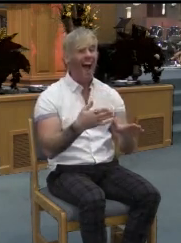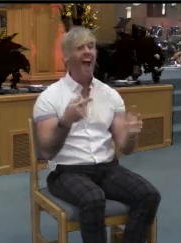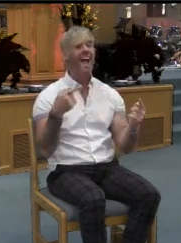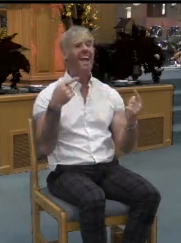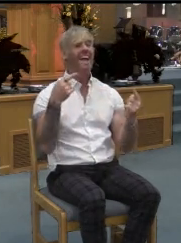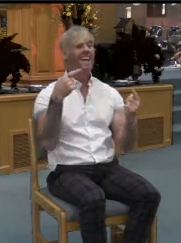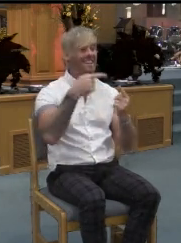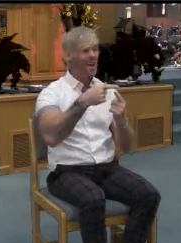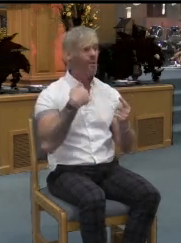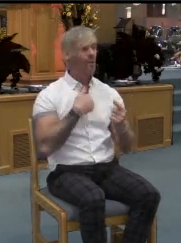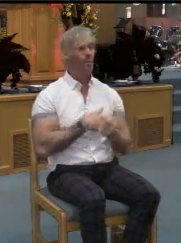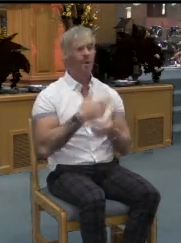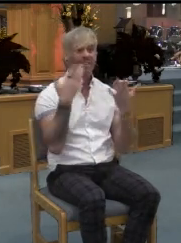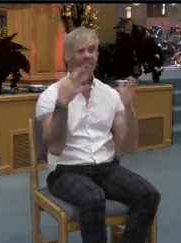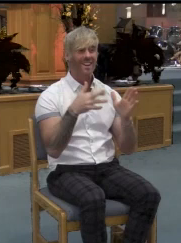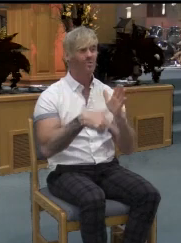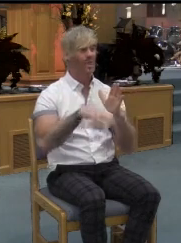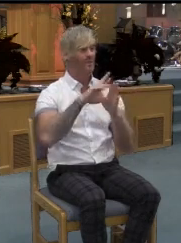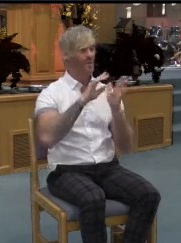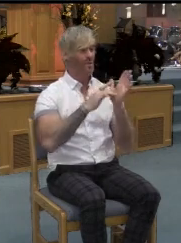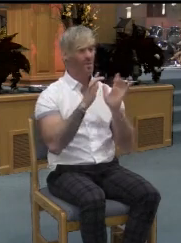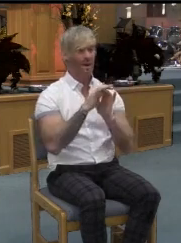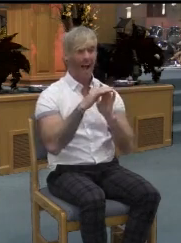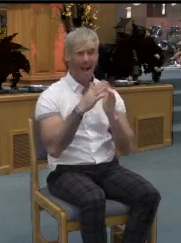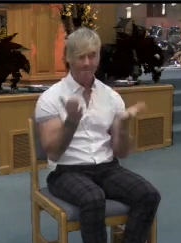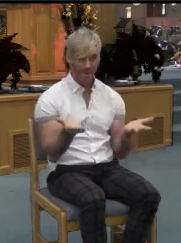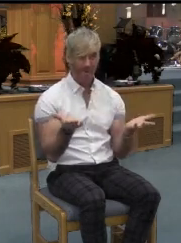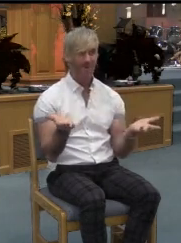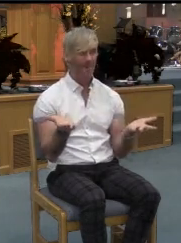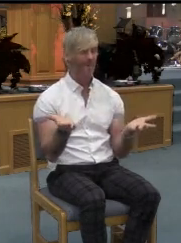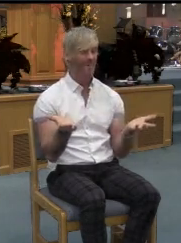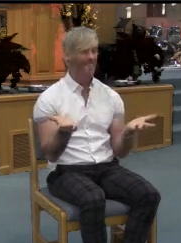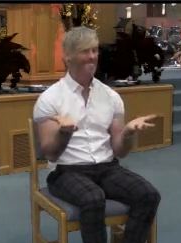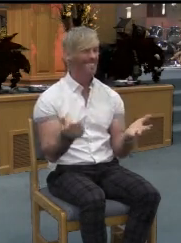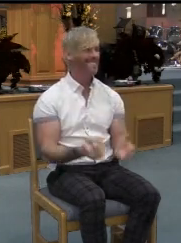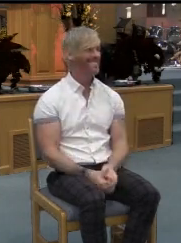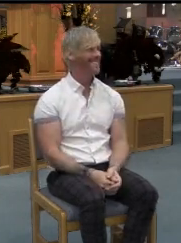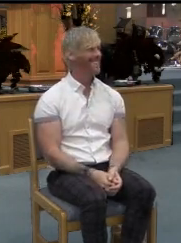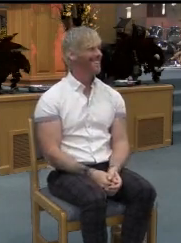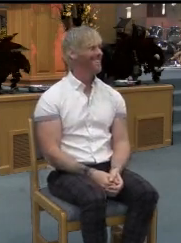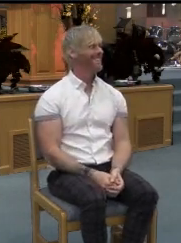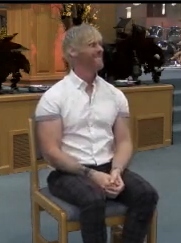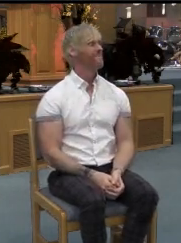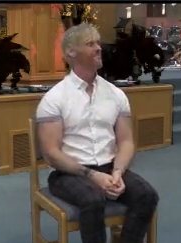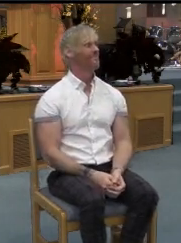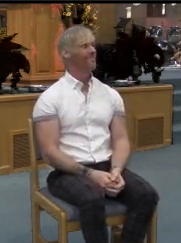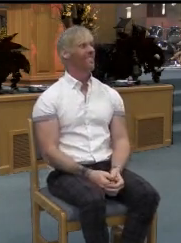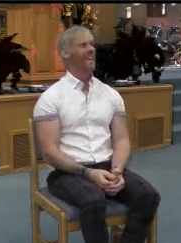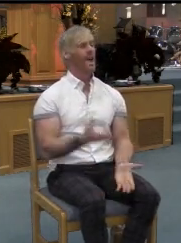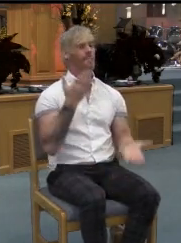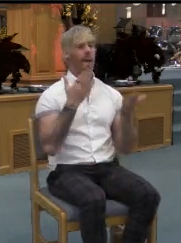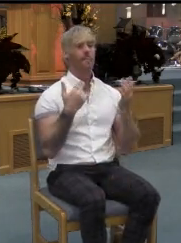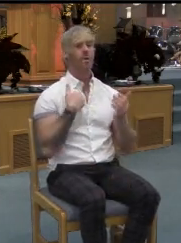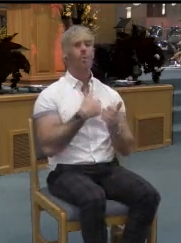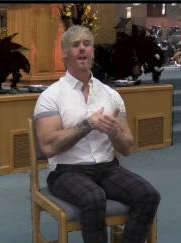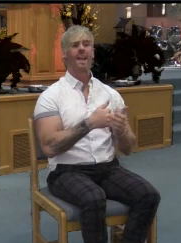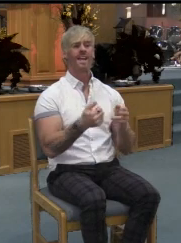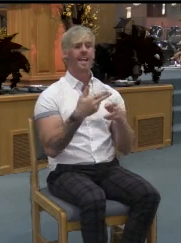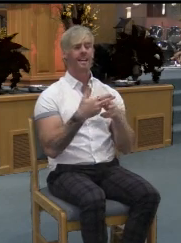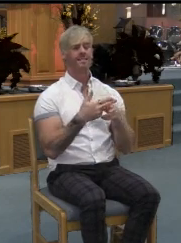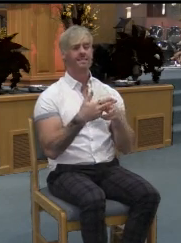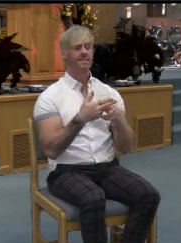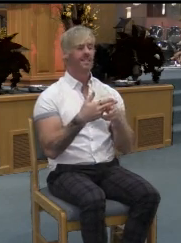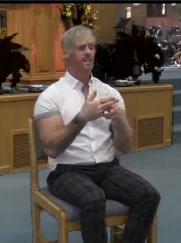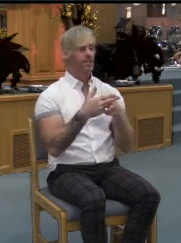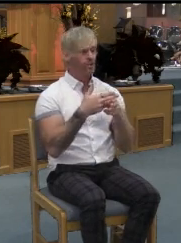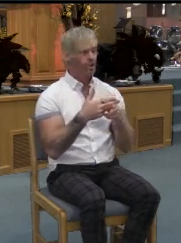Now, by doing Wednesday nights, we believe we have shortened that somewhat, and we may be able to get you through it in like 16 or 17 years,